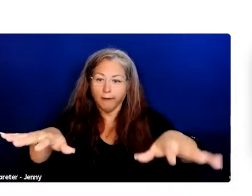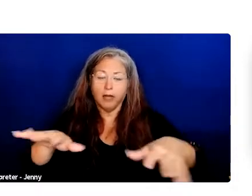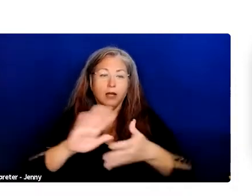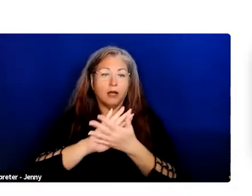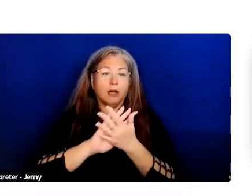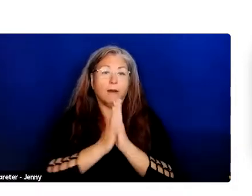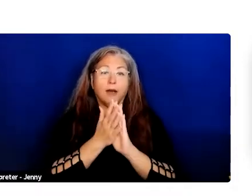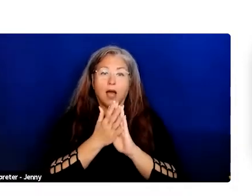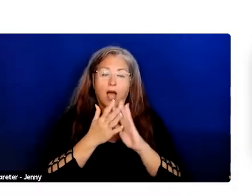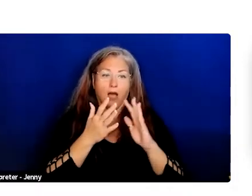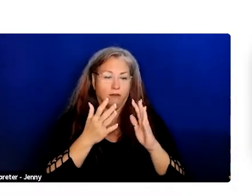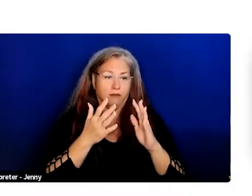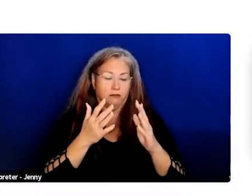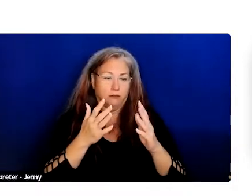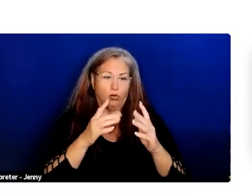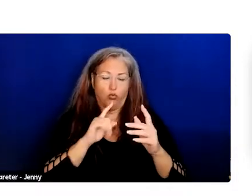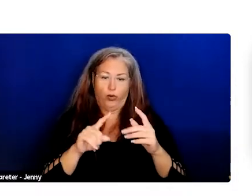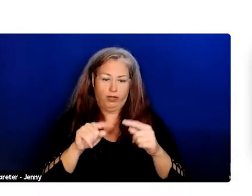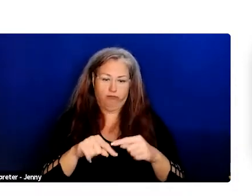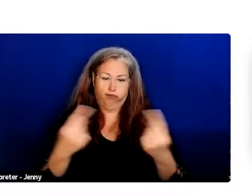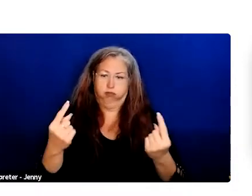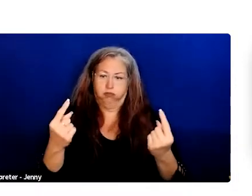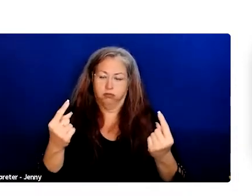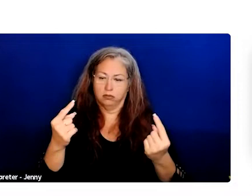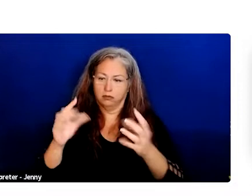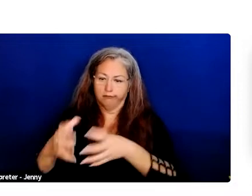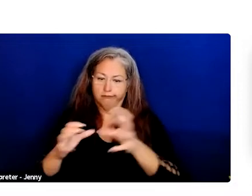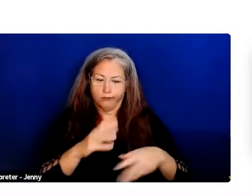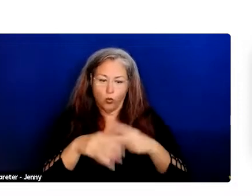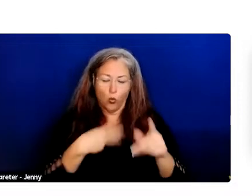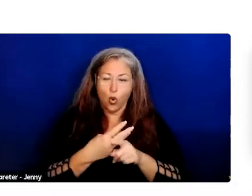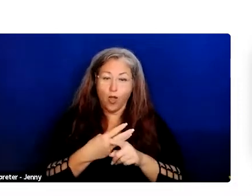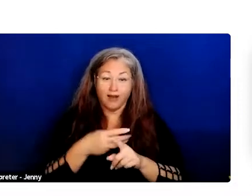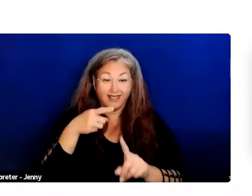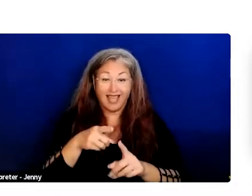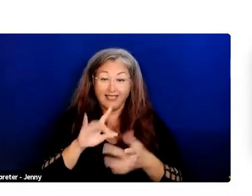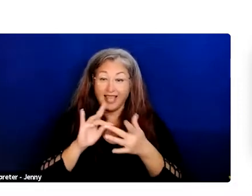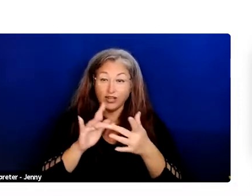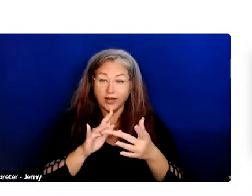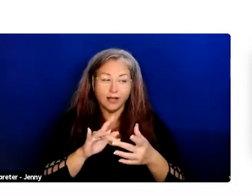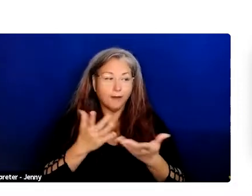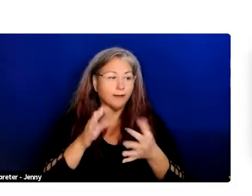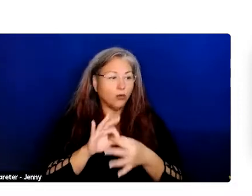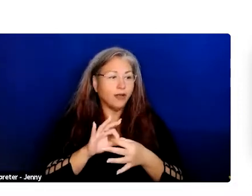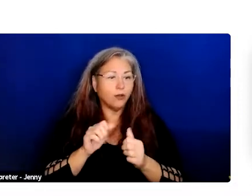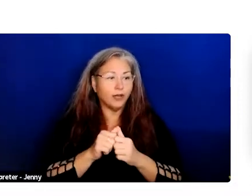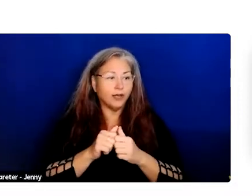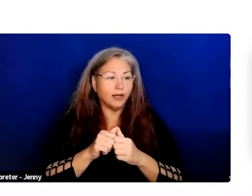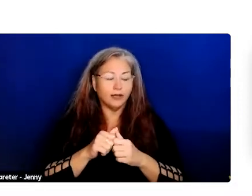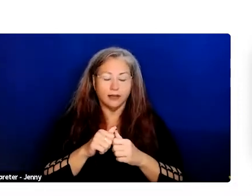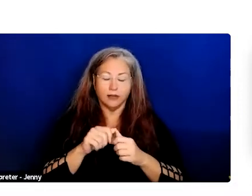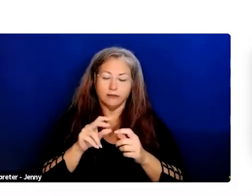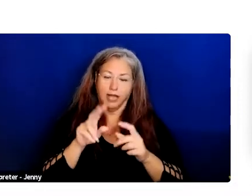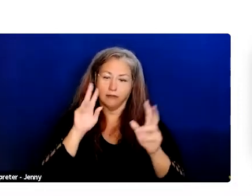create a divisive world on the internet, especially as it relates to headlining